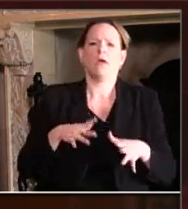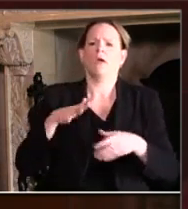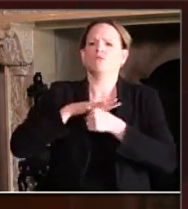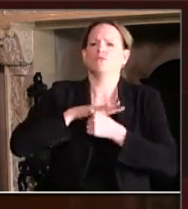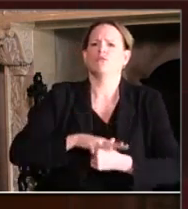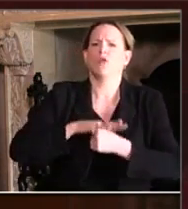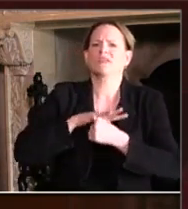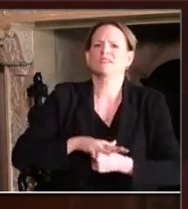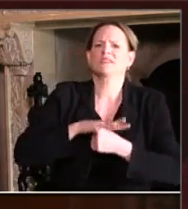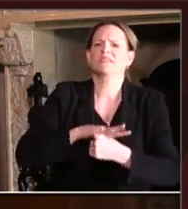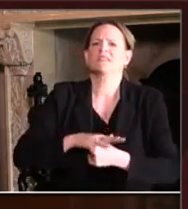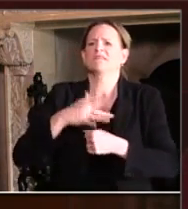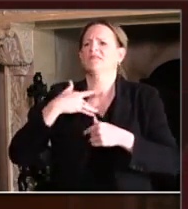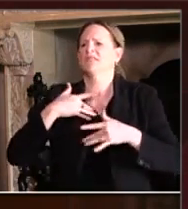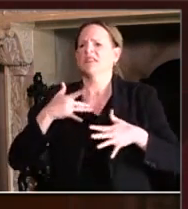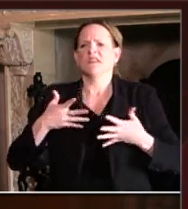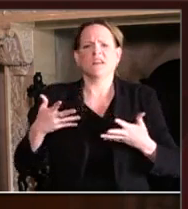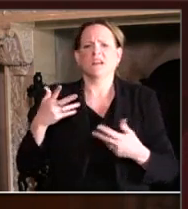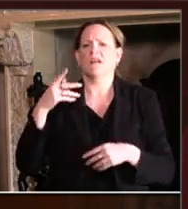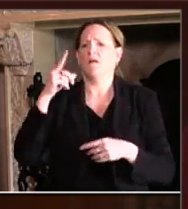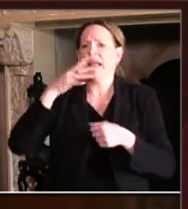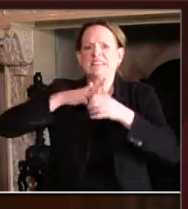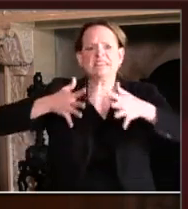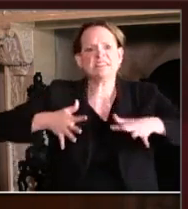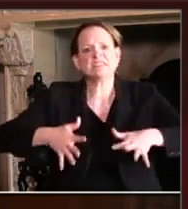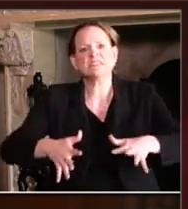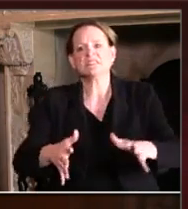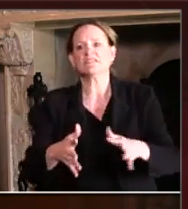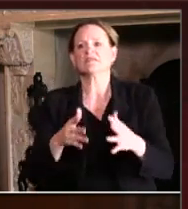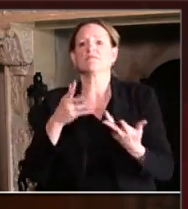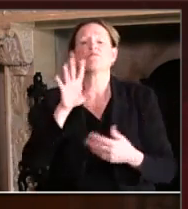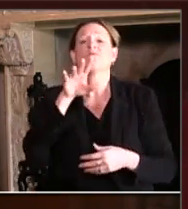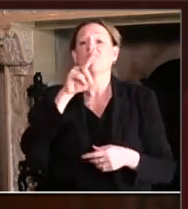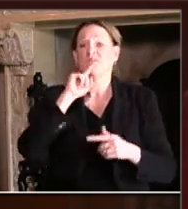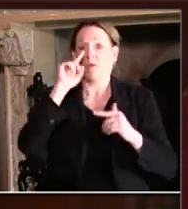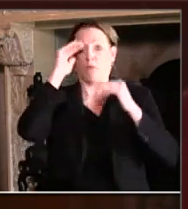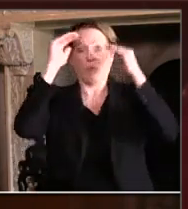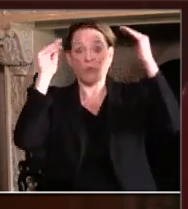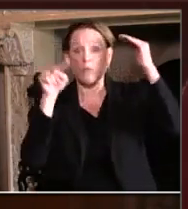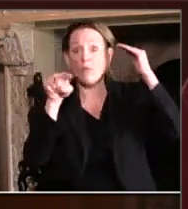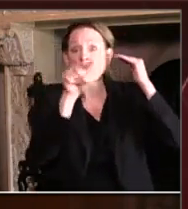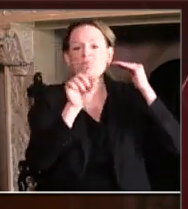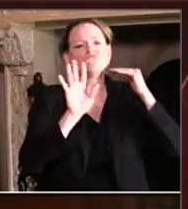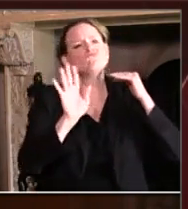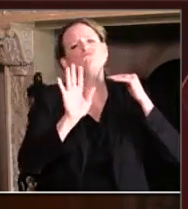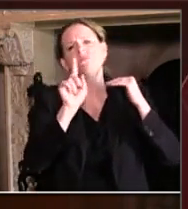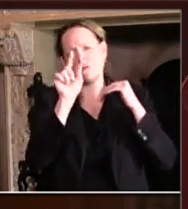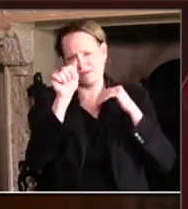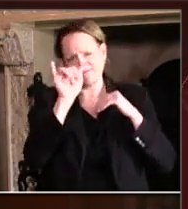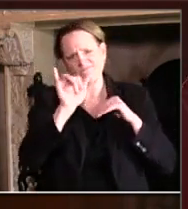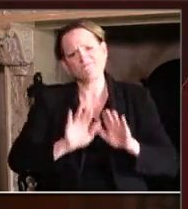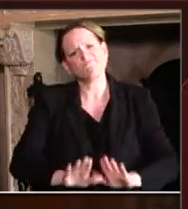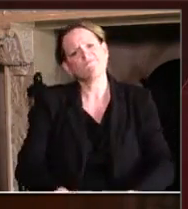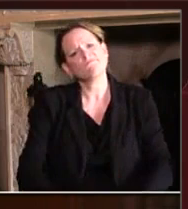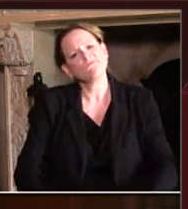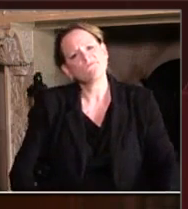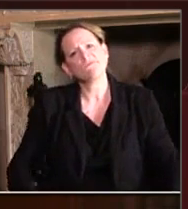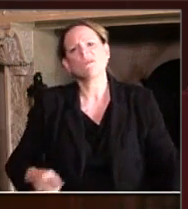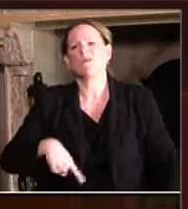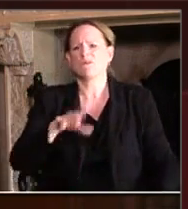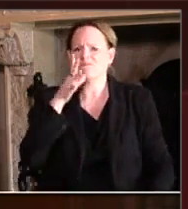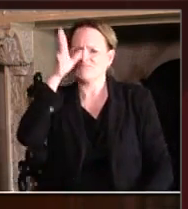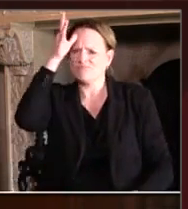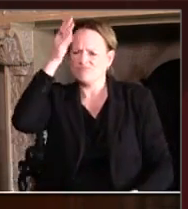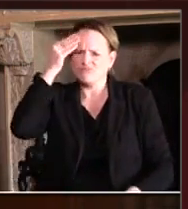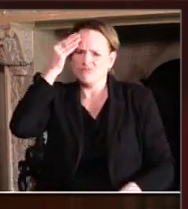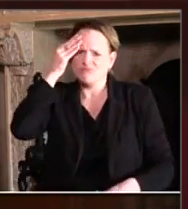The parents of children need to know about the resources that are available to them. Wisconsin, we are fortunate to have many